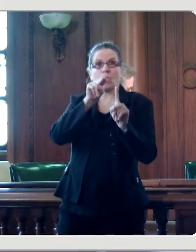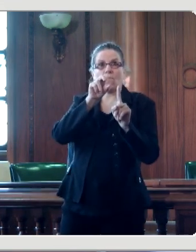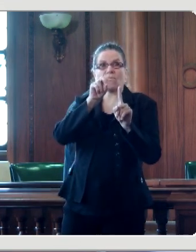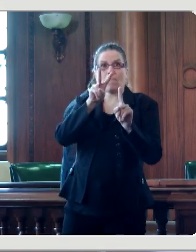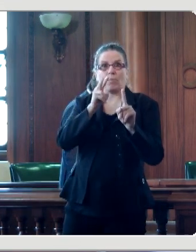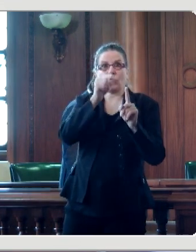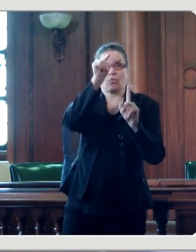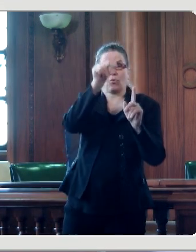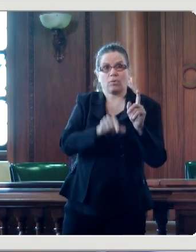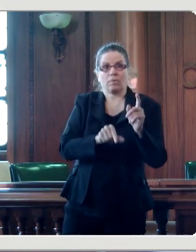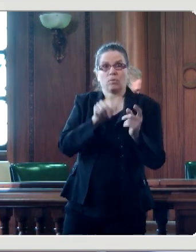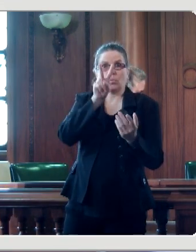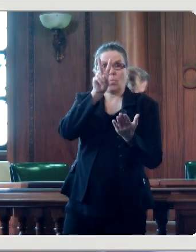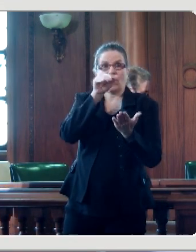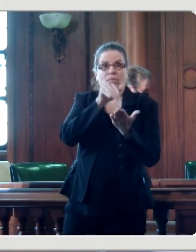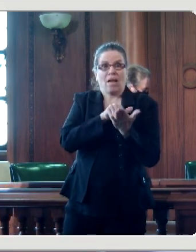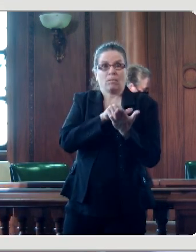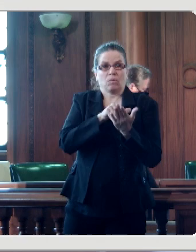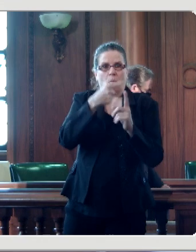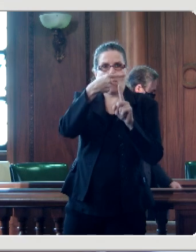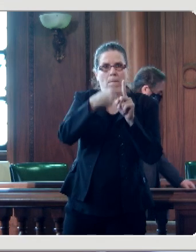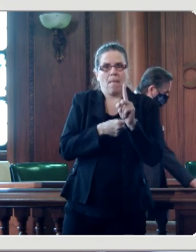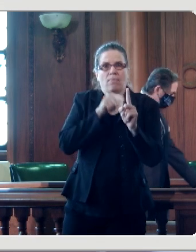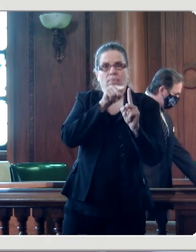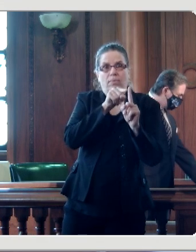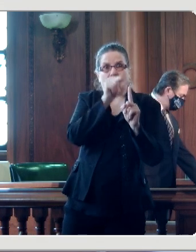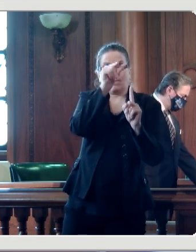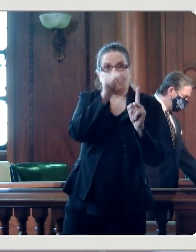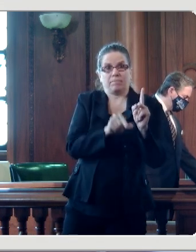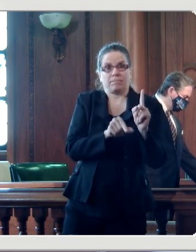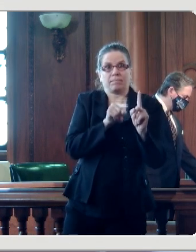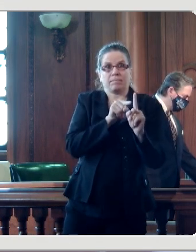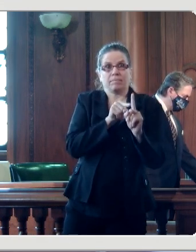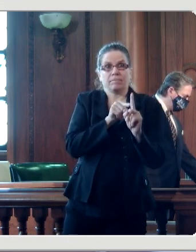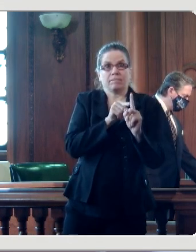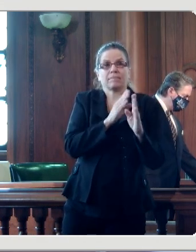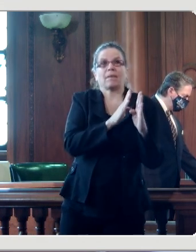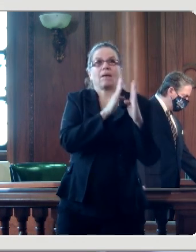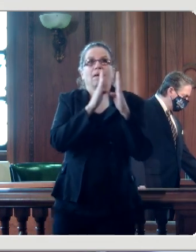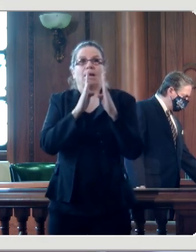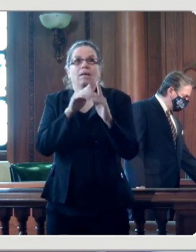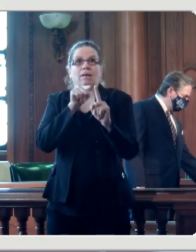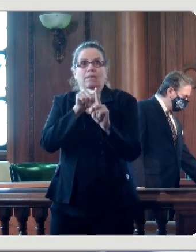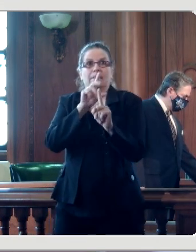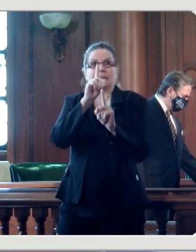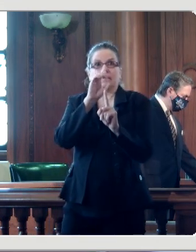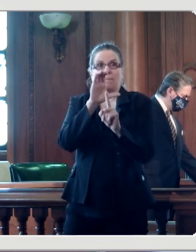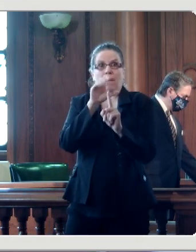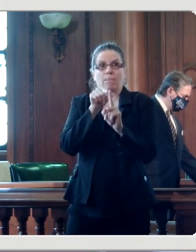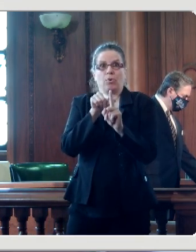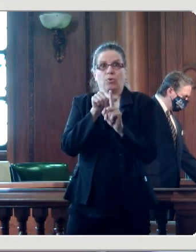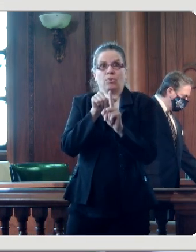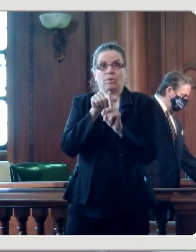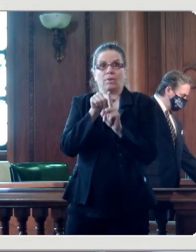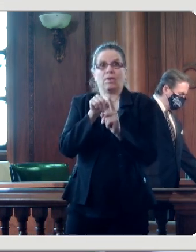2,667, and I'm at the line graph right now. And then in December, our cases are